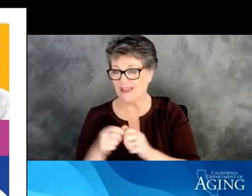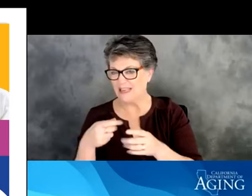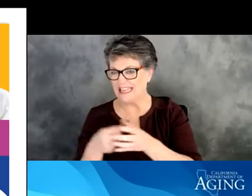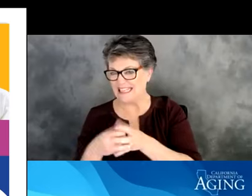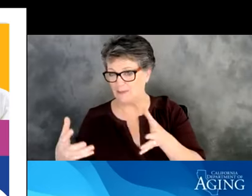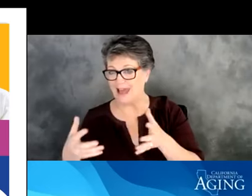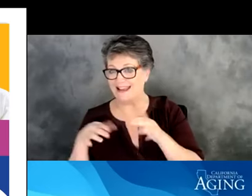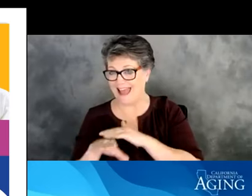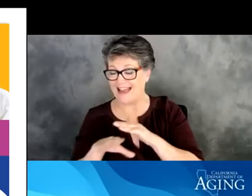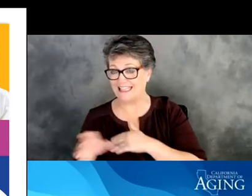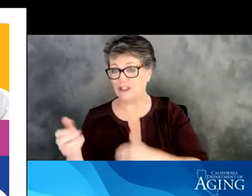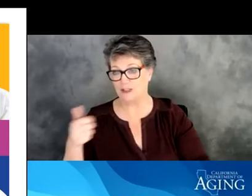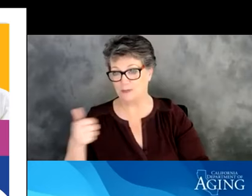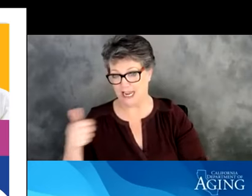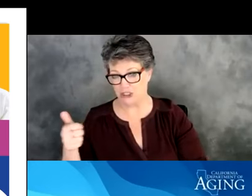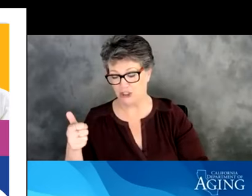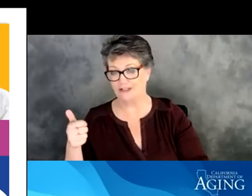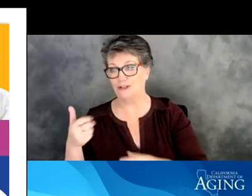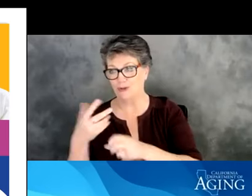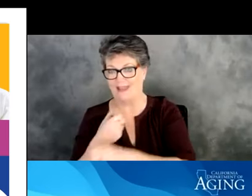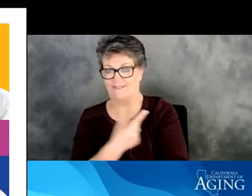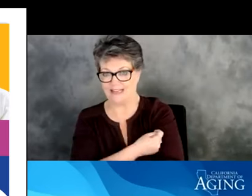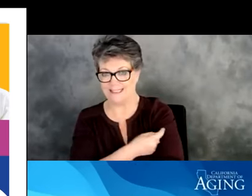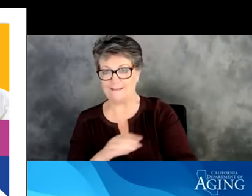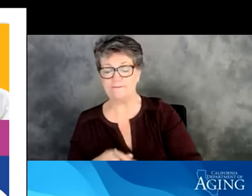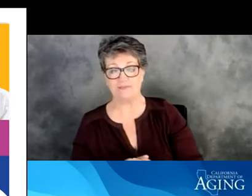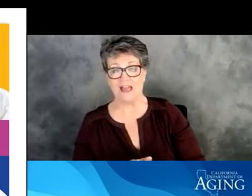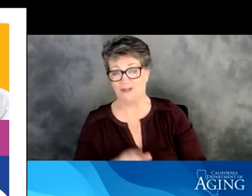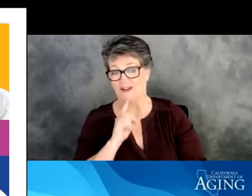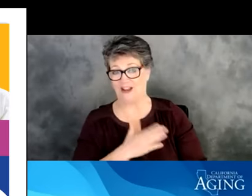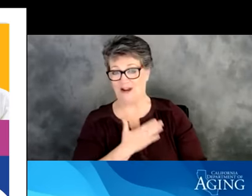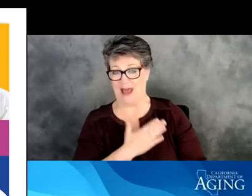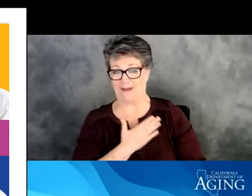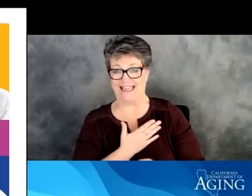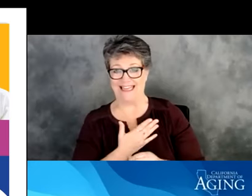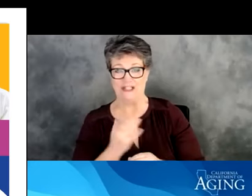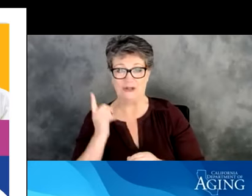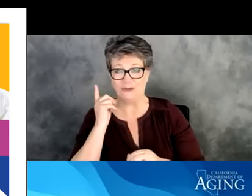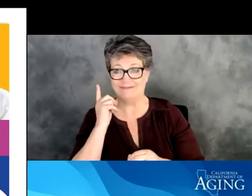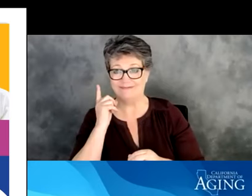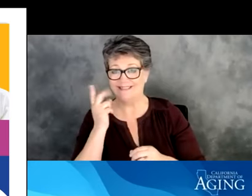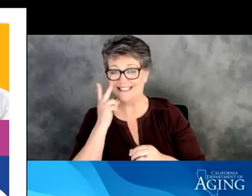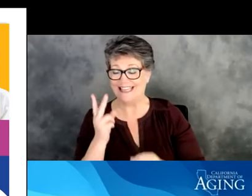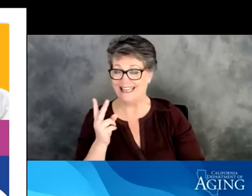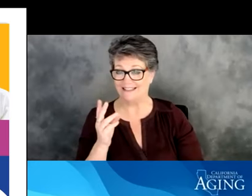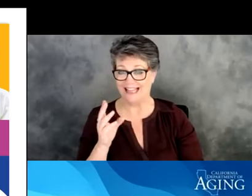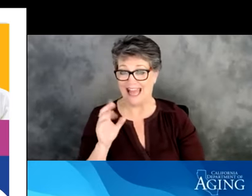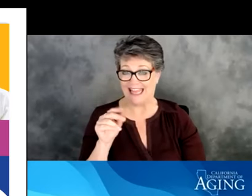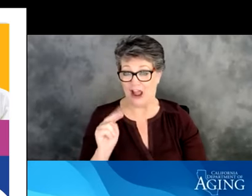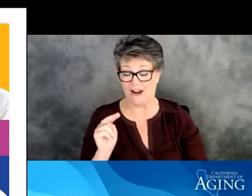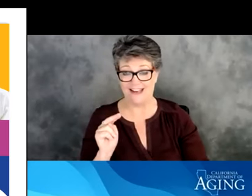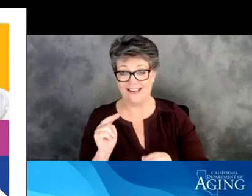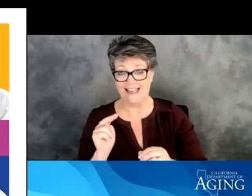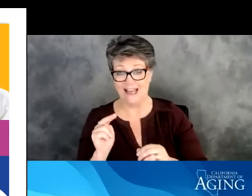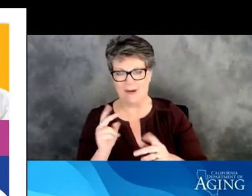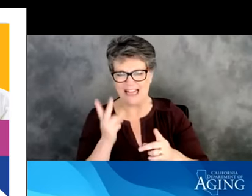to transportation to vaccines. So I am very glad to be hear her again. I saw her for a second and then I lost her. Dr.